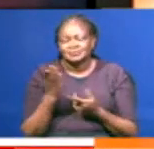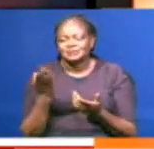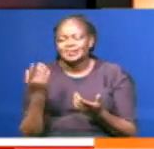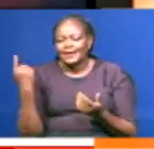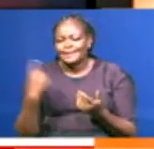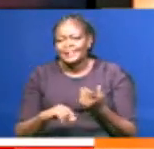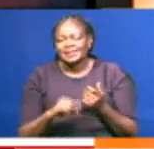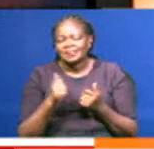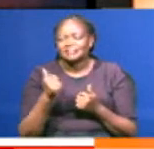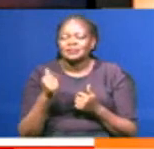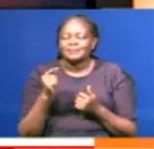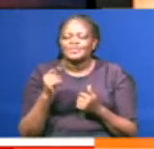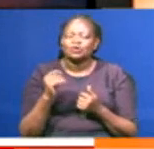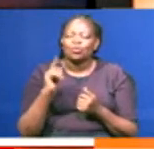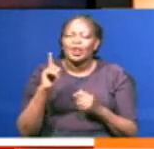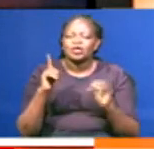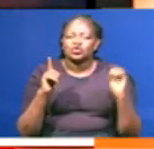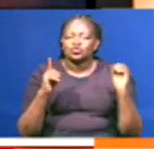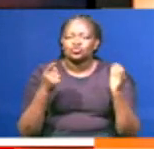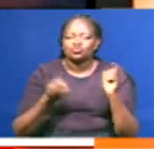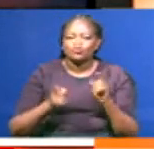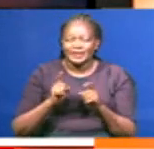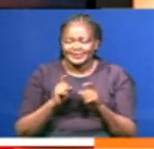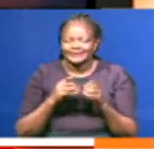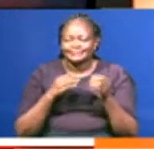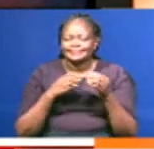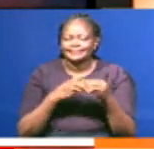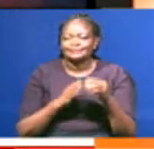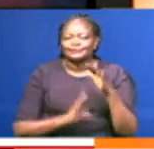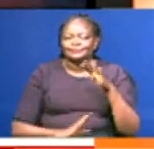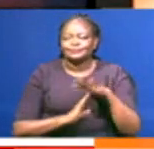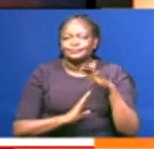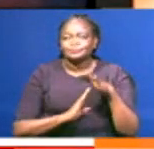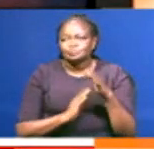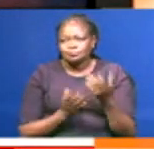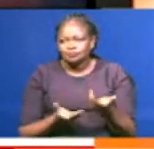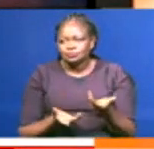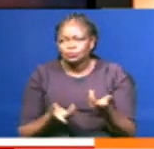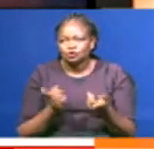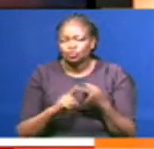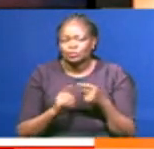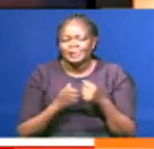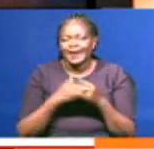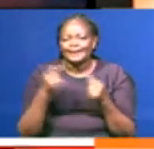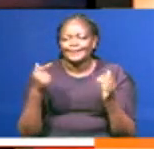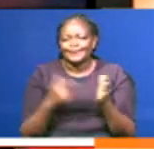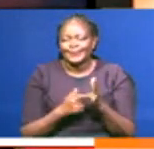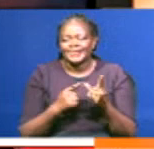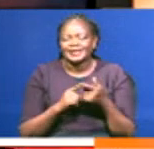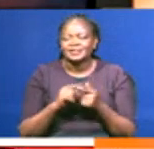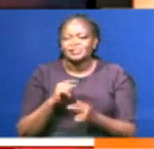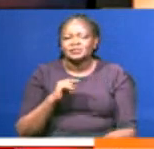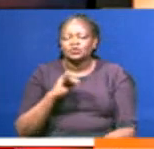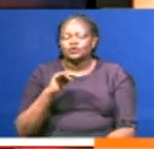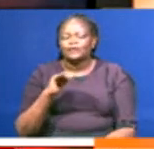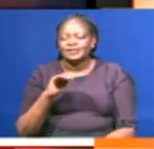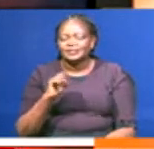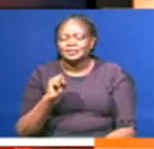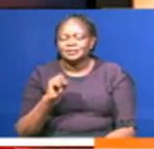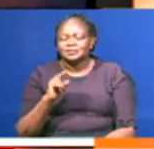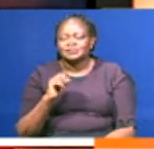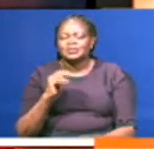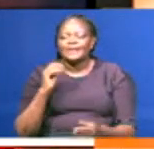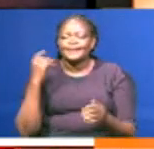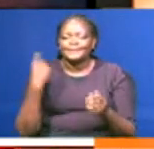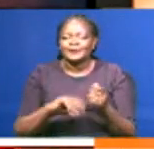Atletico Bilbao 1-0 to increase their lead at the top of the La Liga table to 9 points. Meanwhile, Juventus beat Sampdoria 4-2